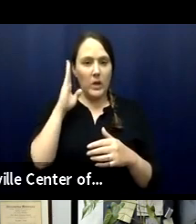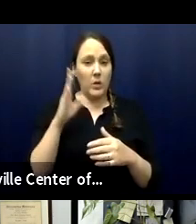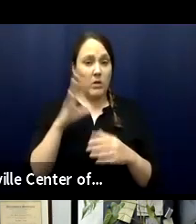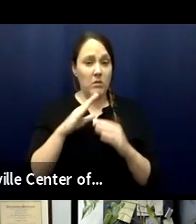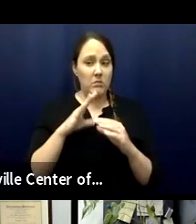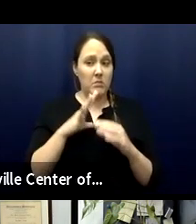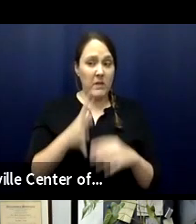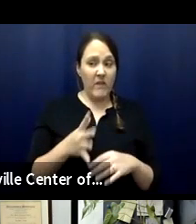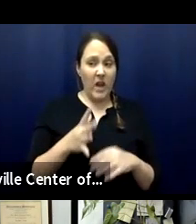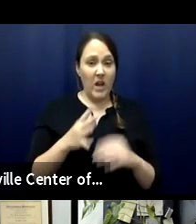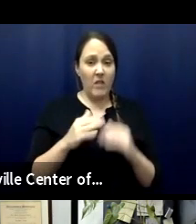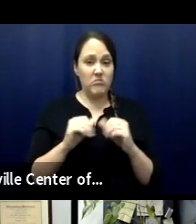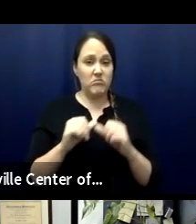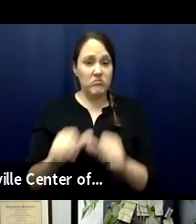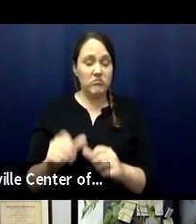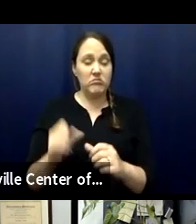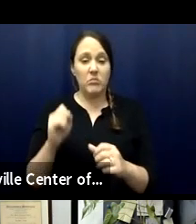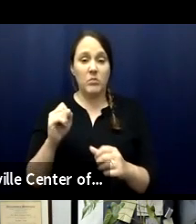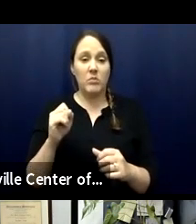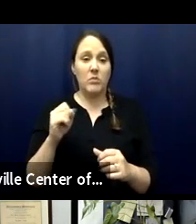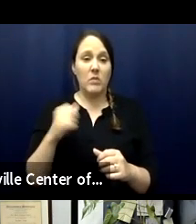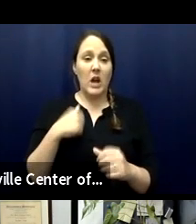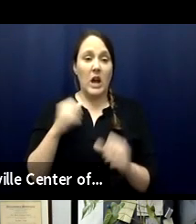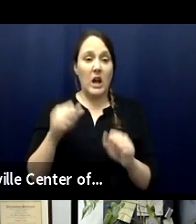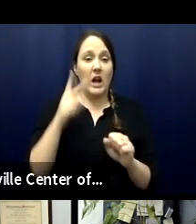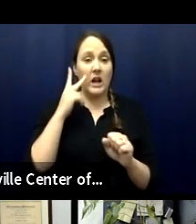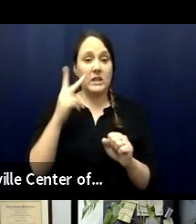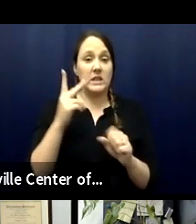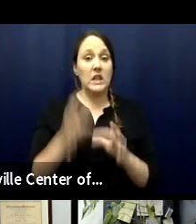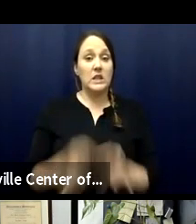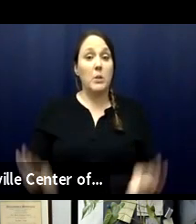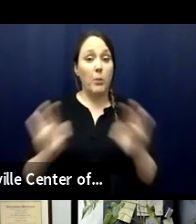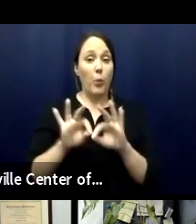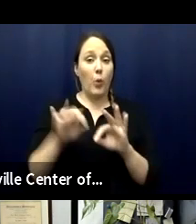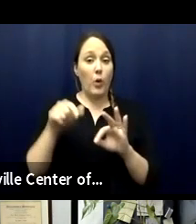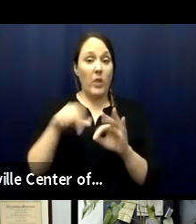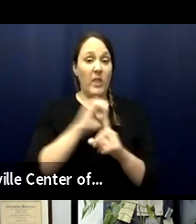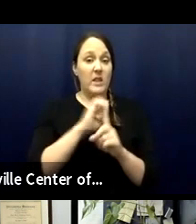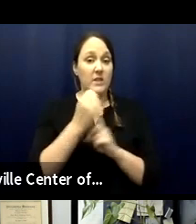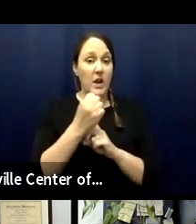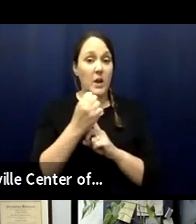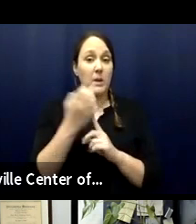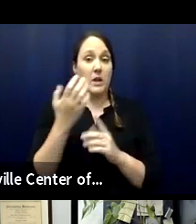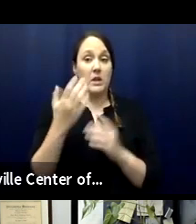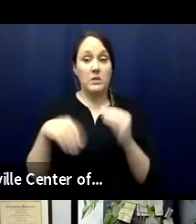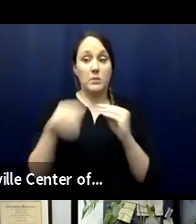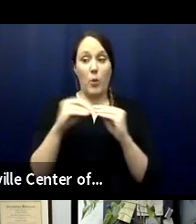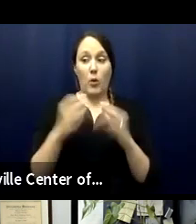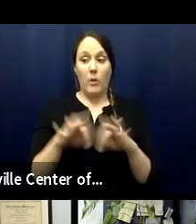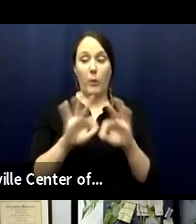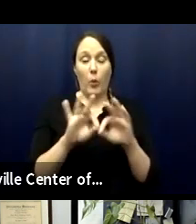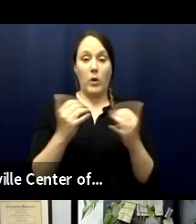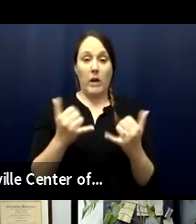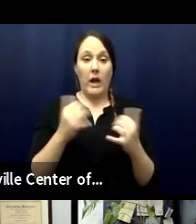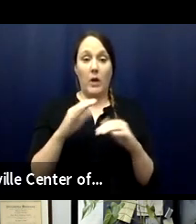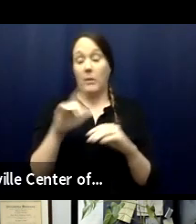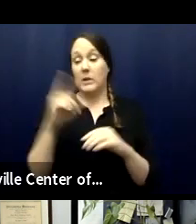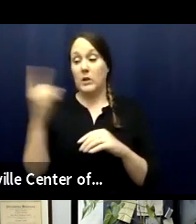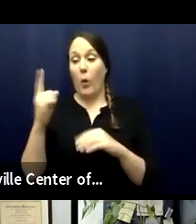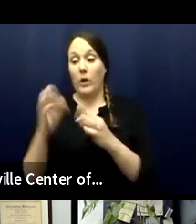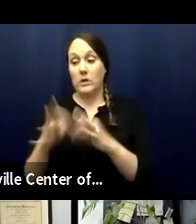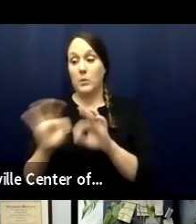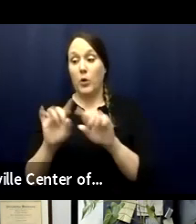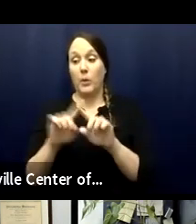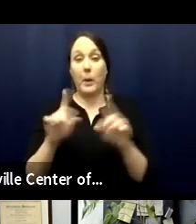Because I could see how that would be even more important in this environment than perhaps it always is important, but even more so